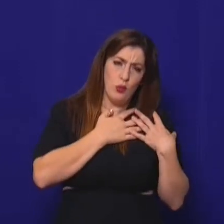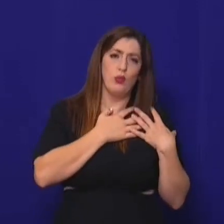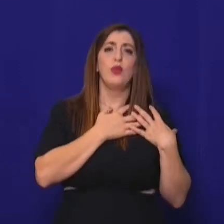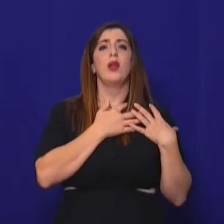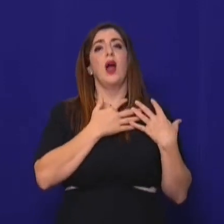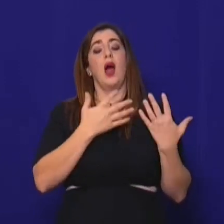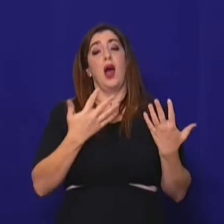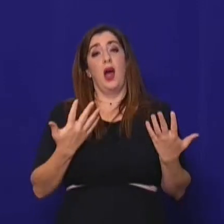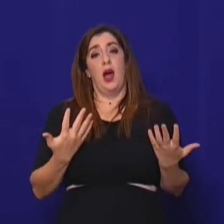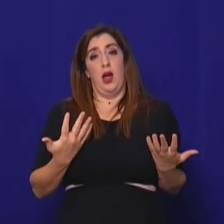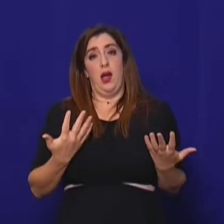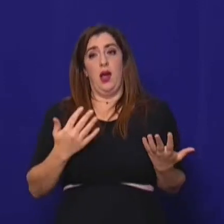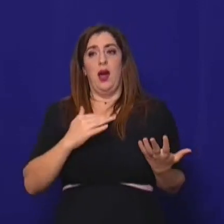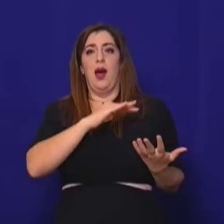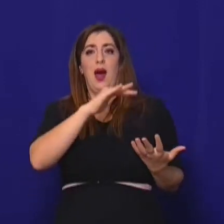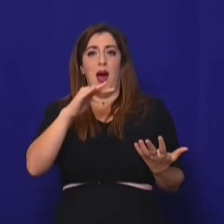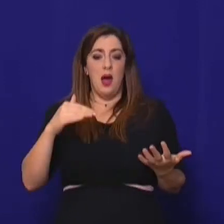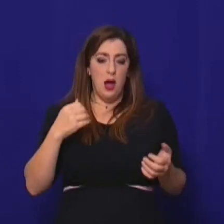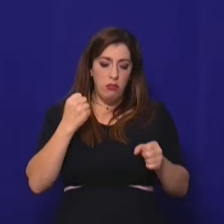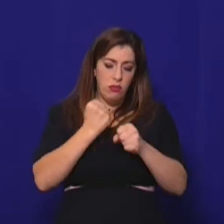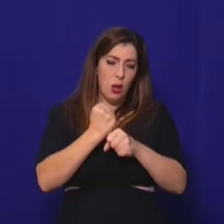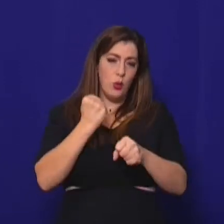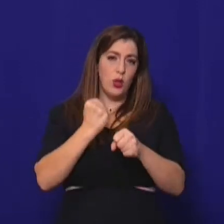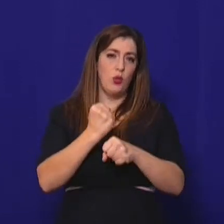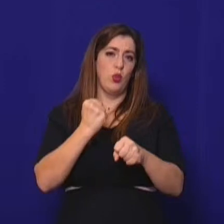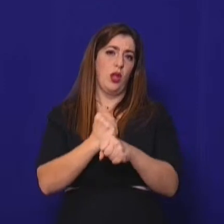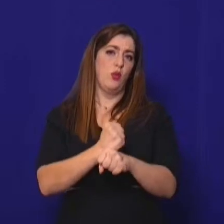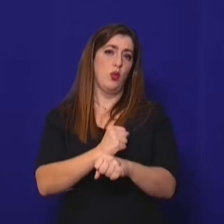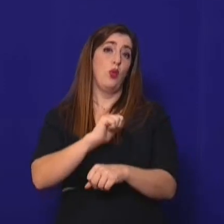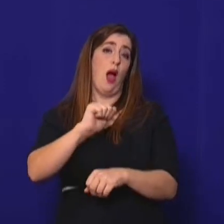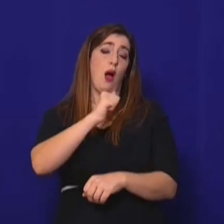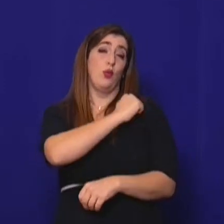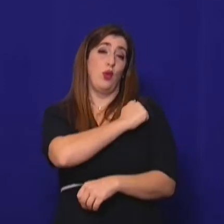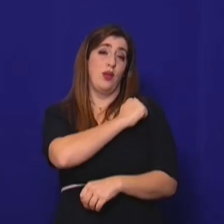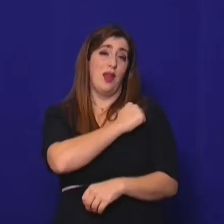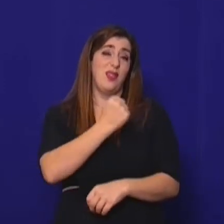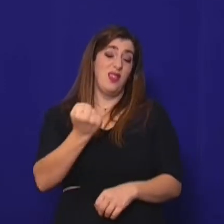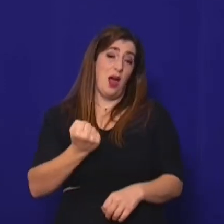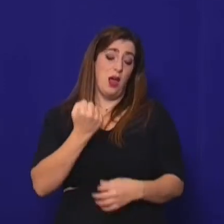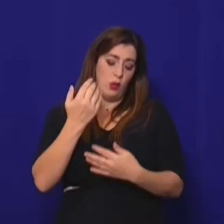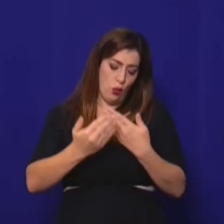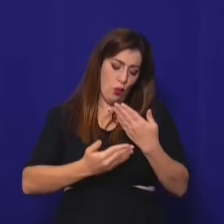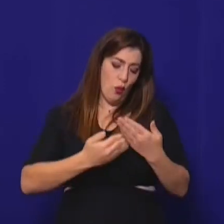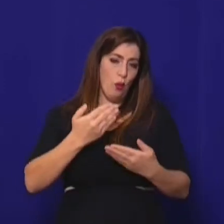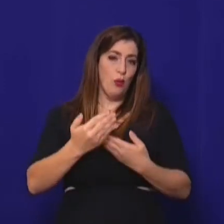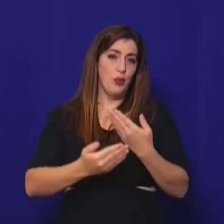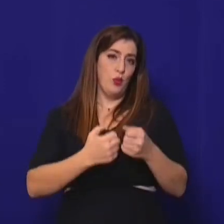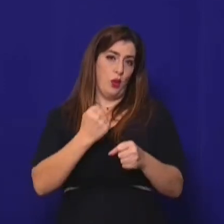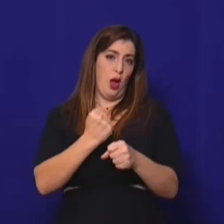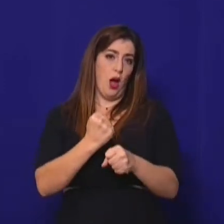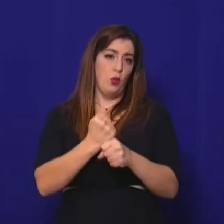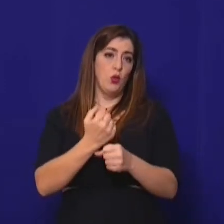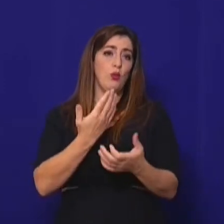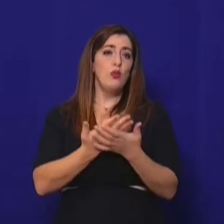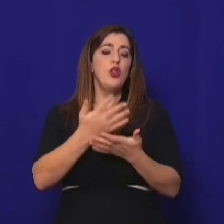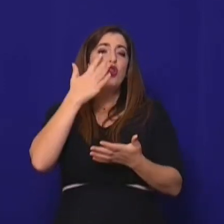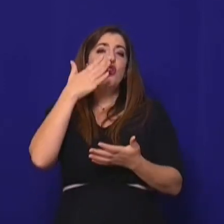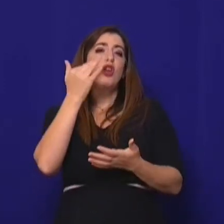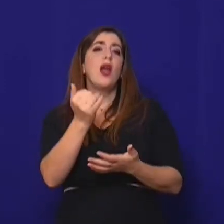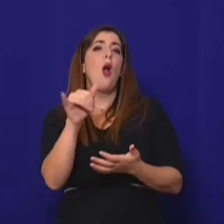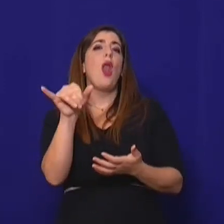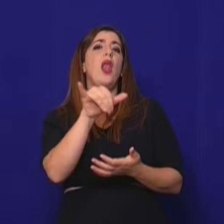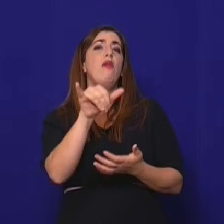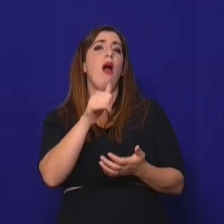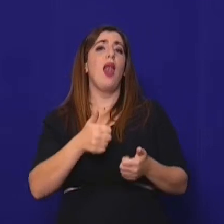Aħna bħala frontliners min-naħa tal-awtoritajiet qegħdin hemmhekk biex aħna dejjem naraw li huma l-aħjar miżuri